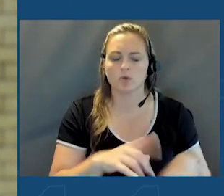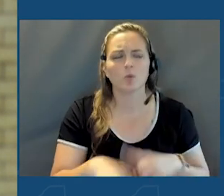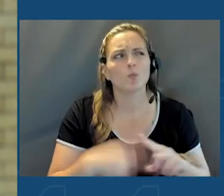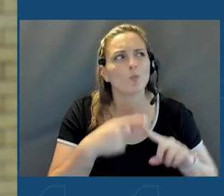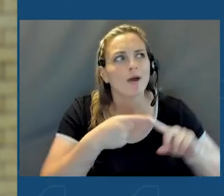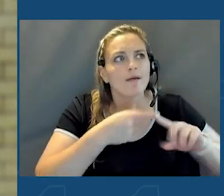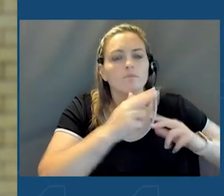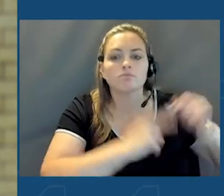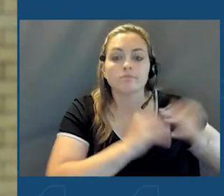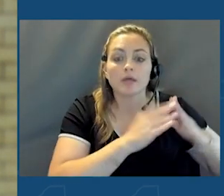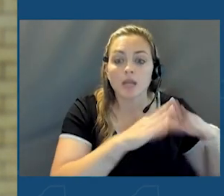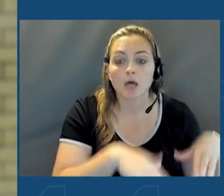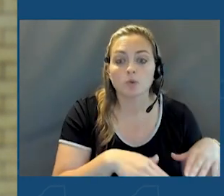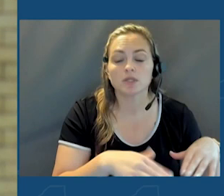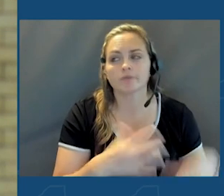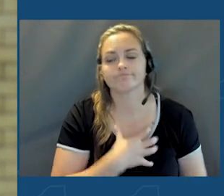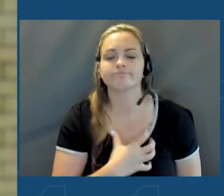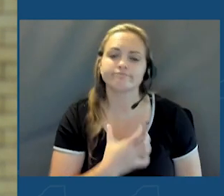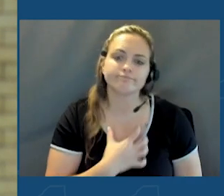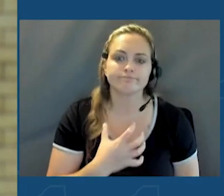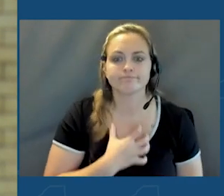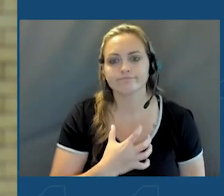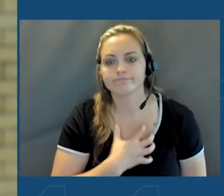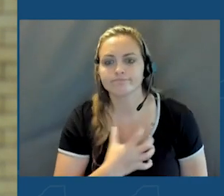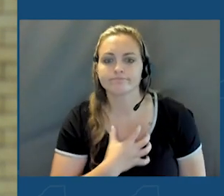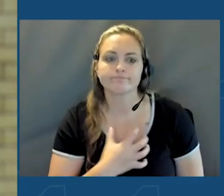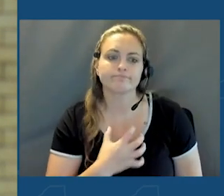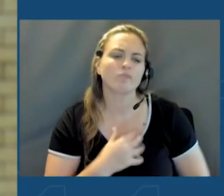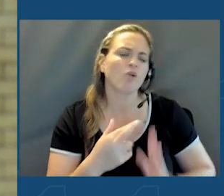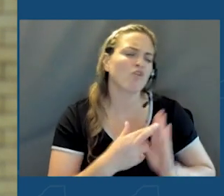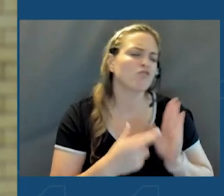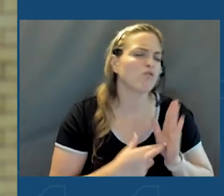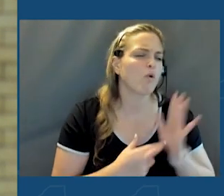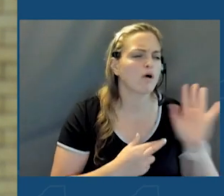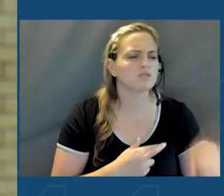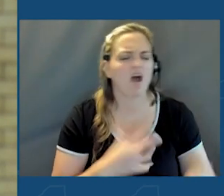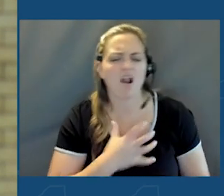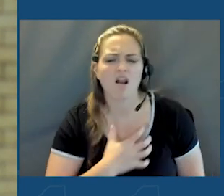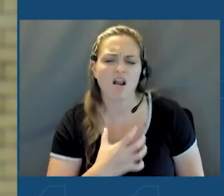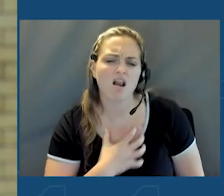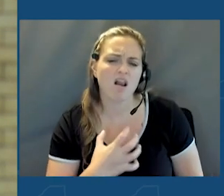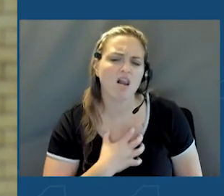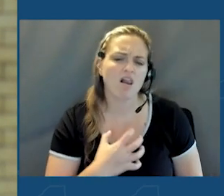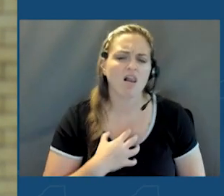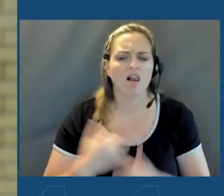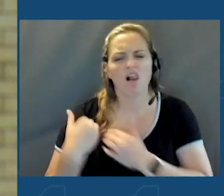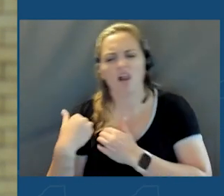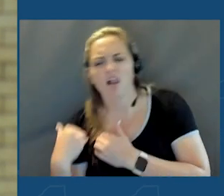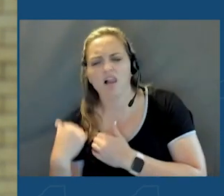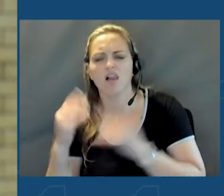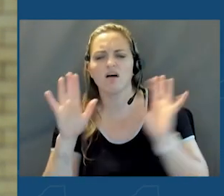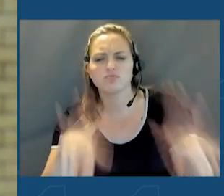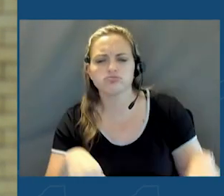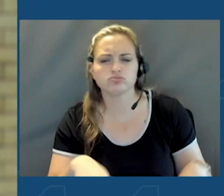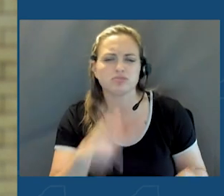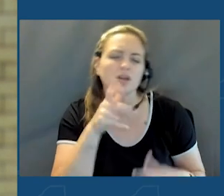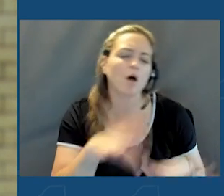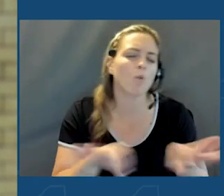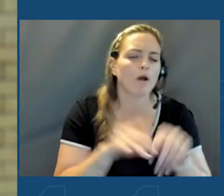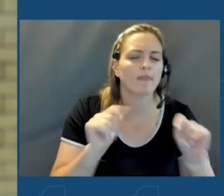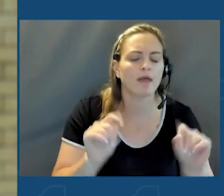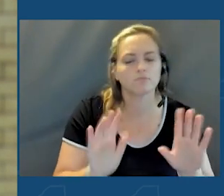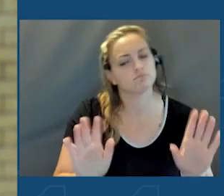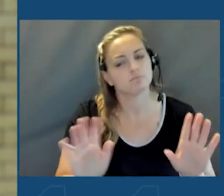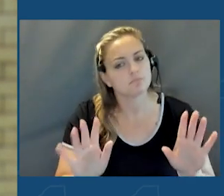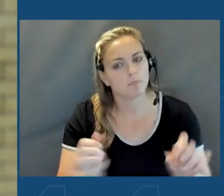housing, sometimes we get a lot of complaints, well, the regulations are just so burdensome and so onerous, it's just not worth it. Now, we're going to always make